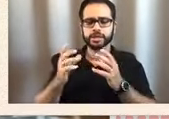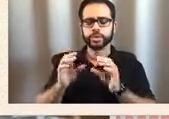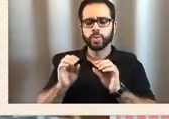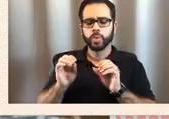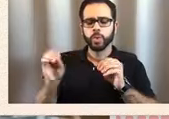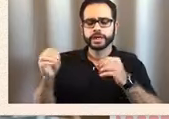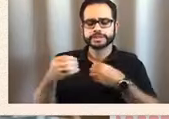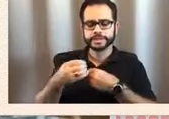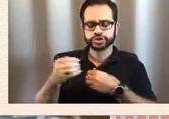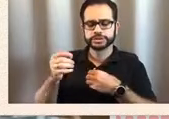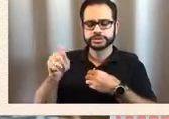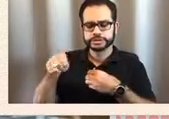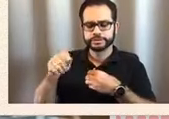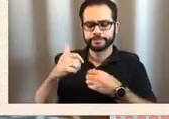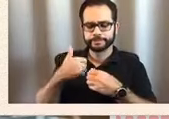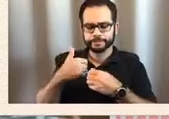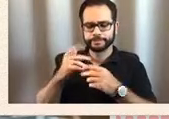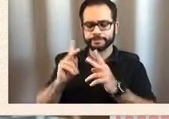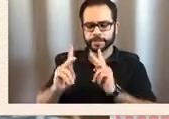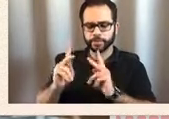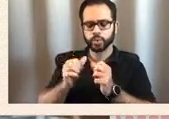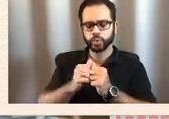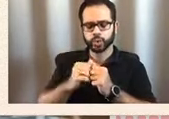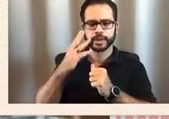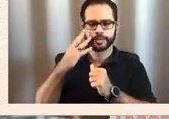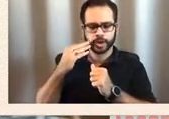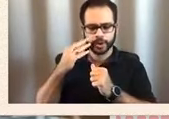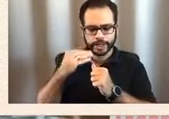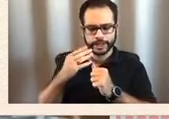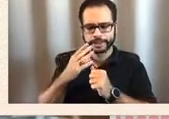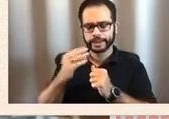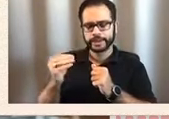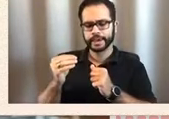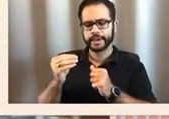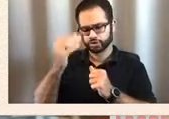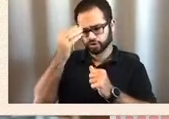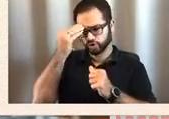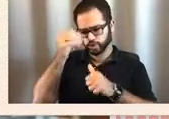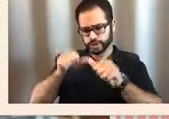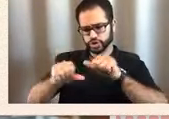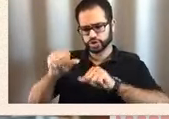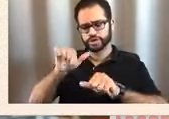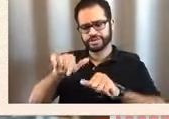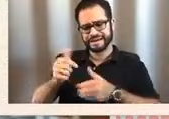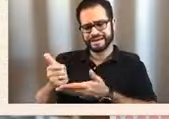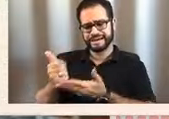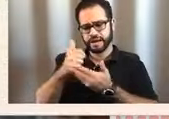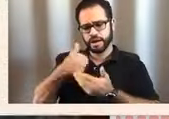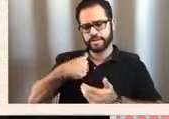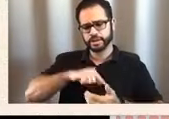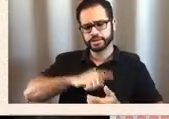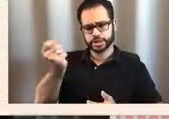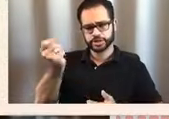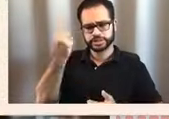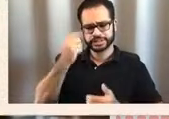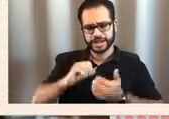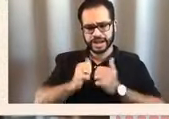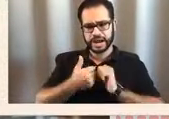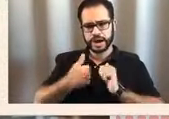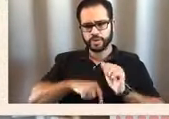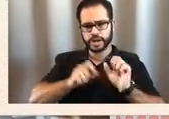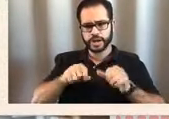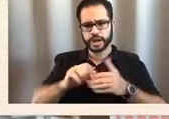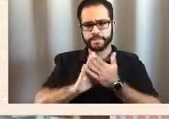experiences, and getting to know each other helps us understand, become better advocates. And